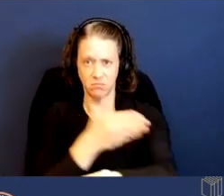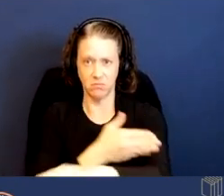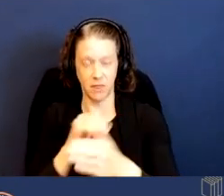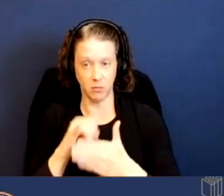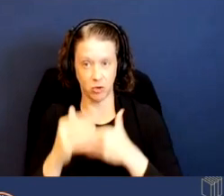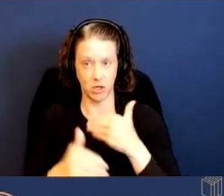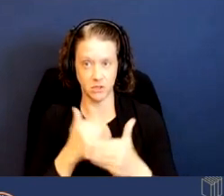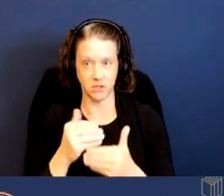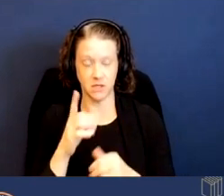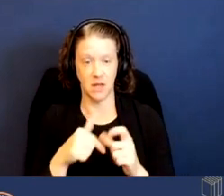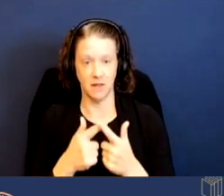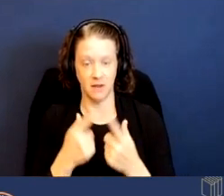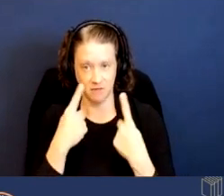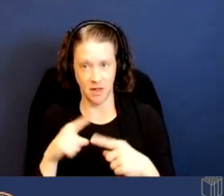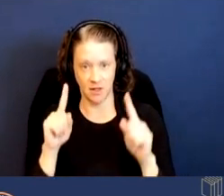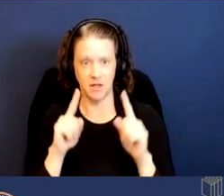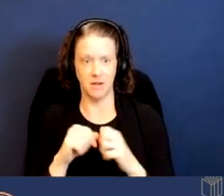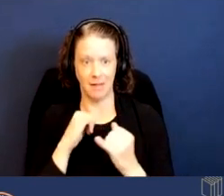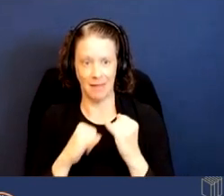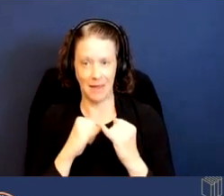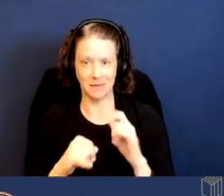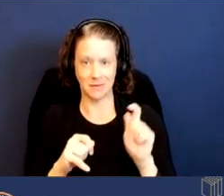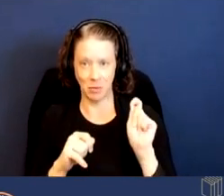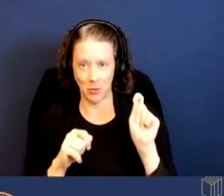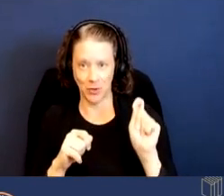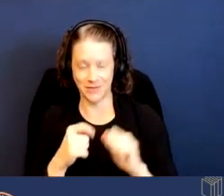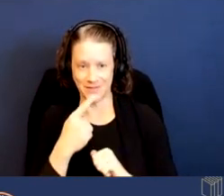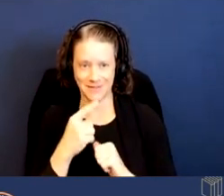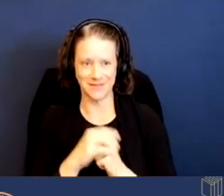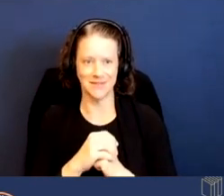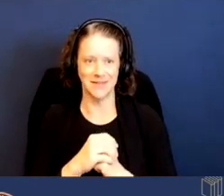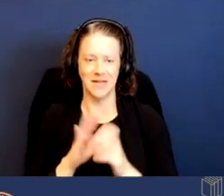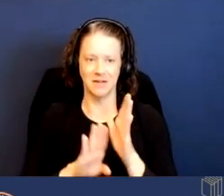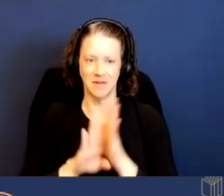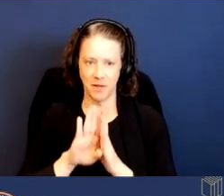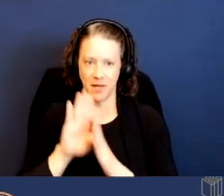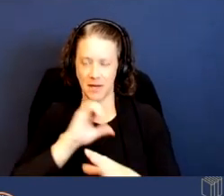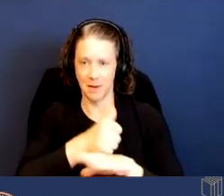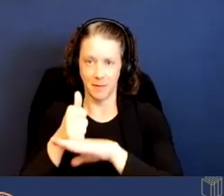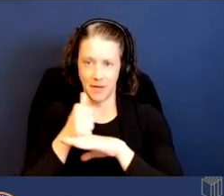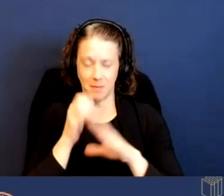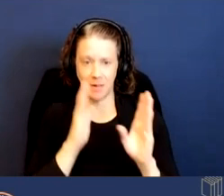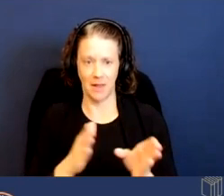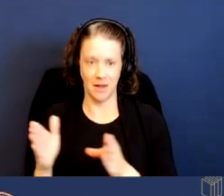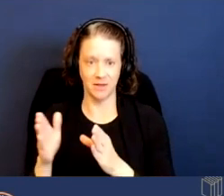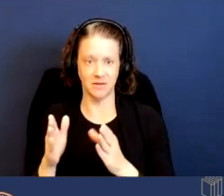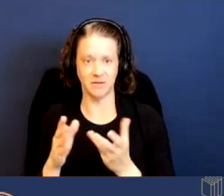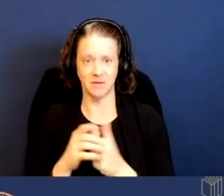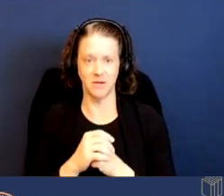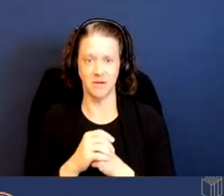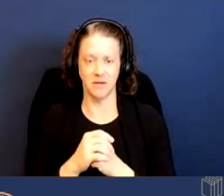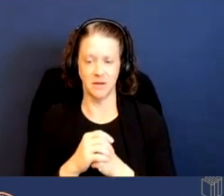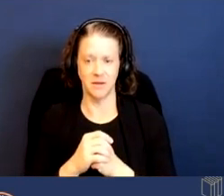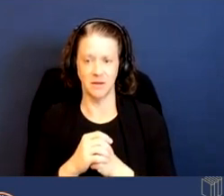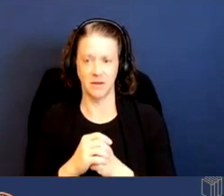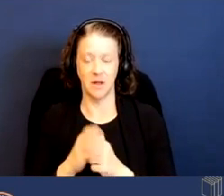then also, again, last bullet point here in terms of really developing and implementing those plans. And again,